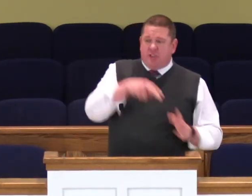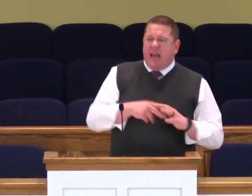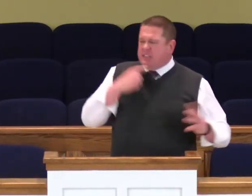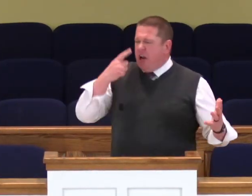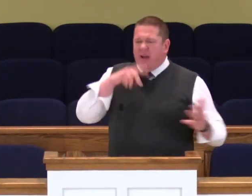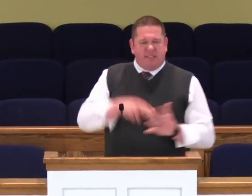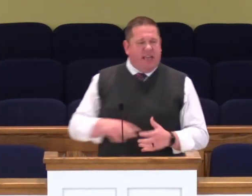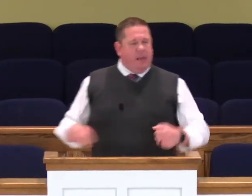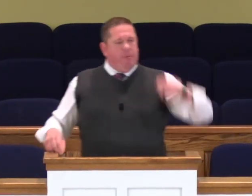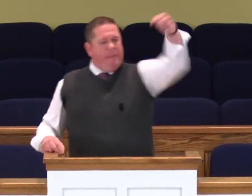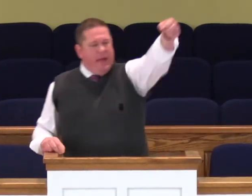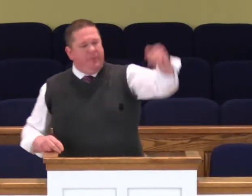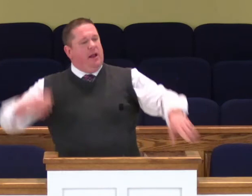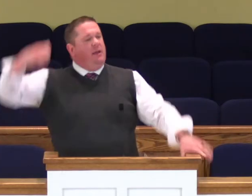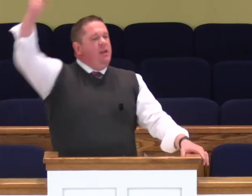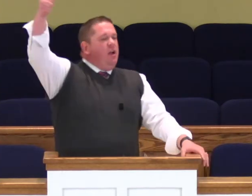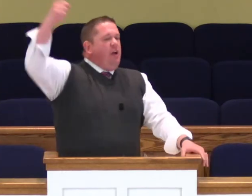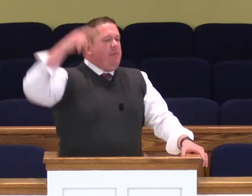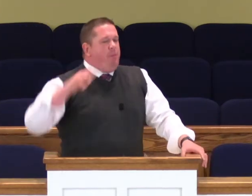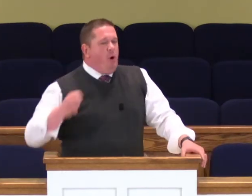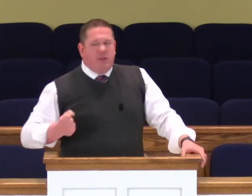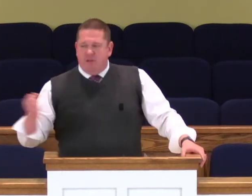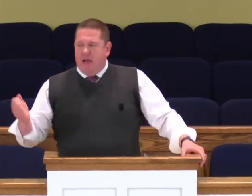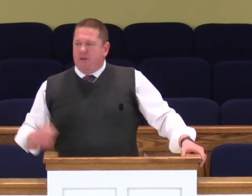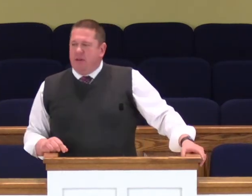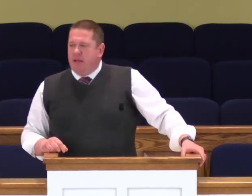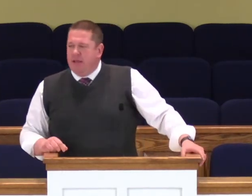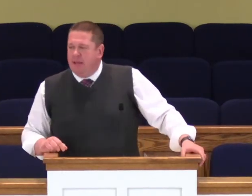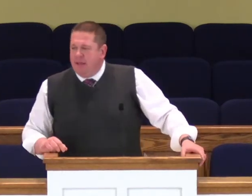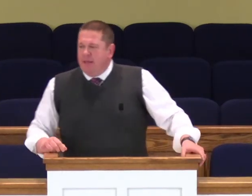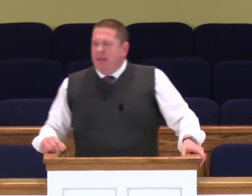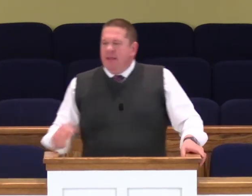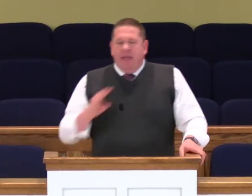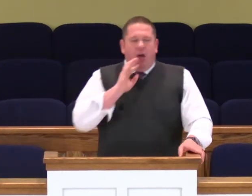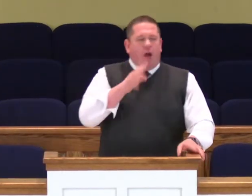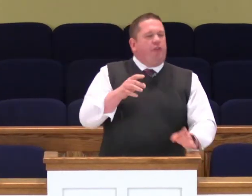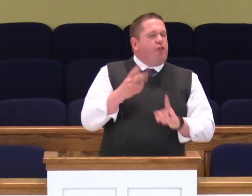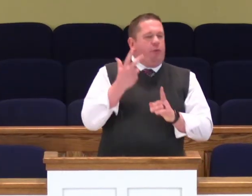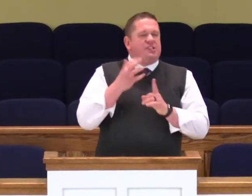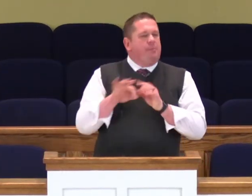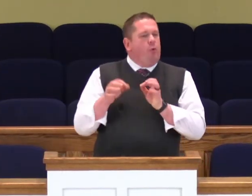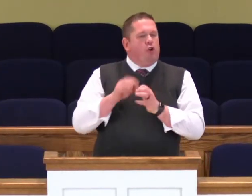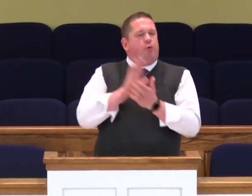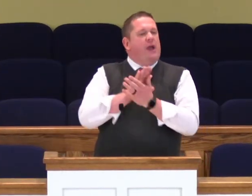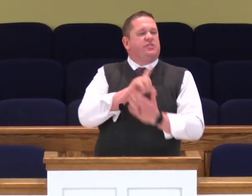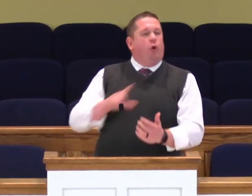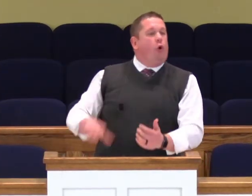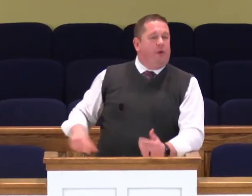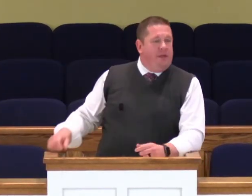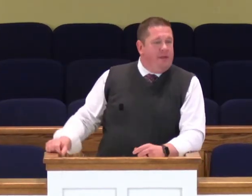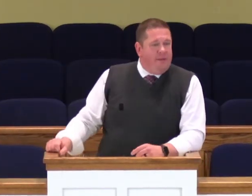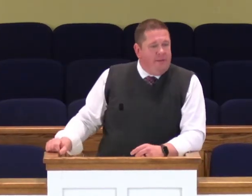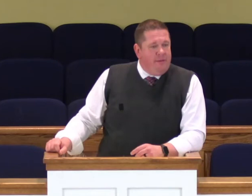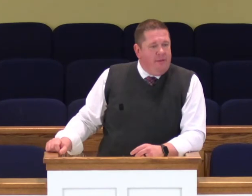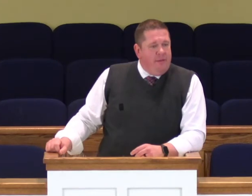said, "Can you stand?" I said, "I don't mind standing." I put my bag up there and I grabbed the pole and he's driving. And he uttered the three simple words, "Praise the